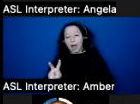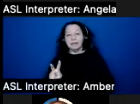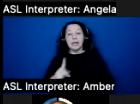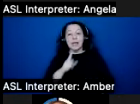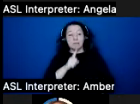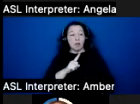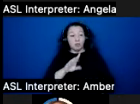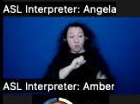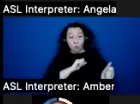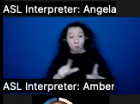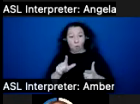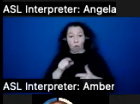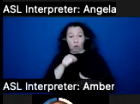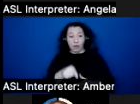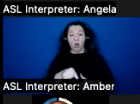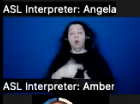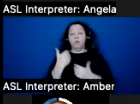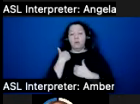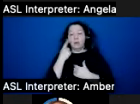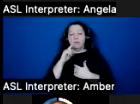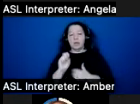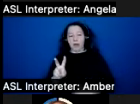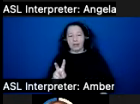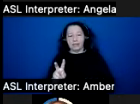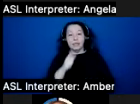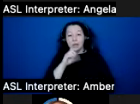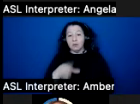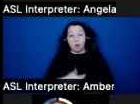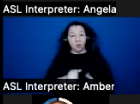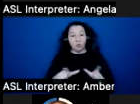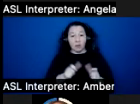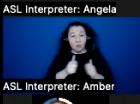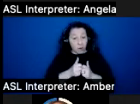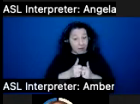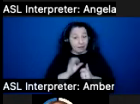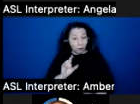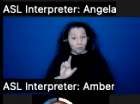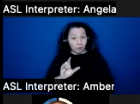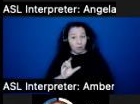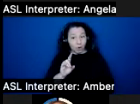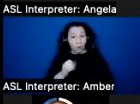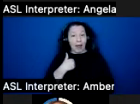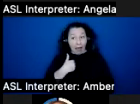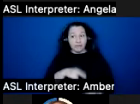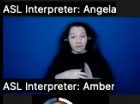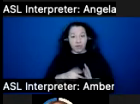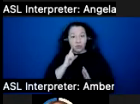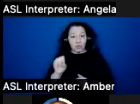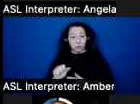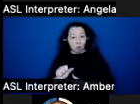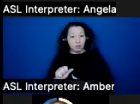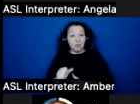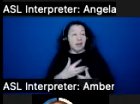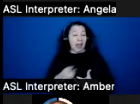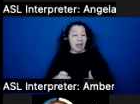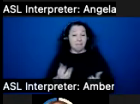sexual violence. Not all tribes with a criminal code have a definition of sexual assault, and many tribal sexual